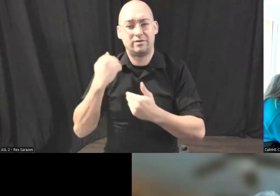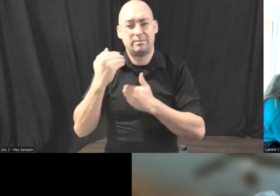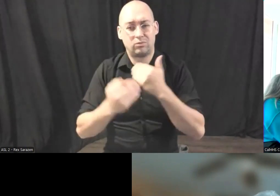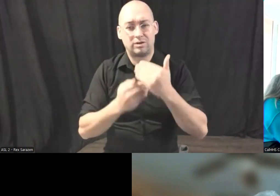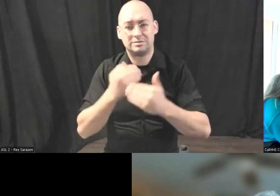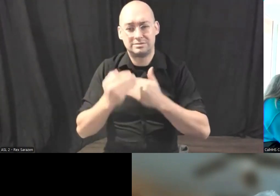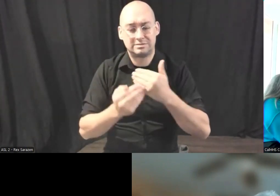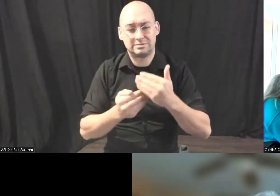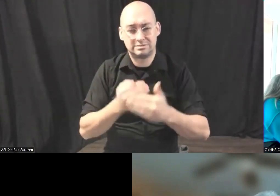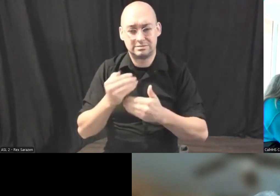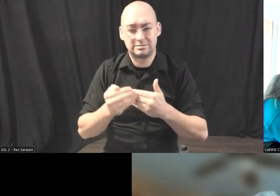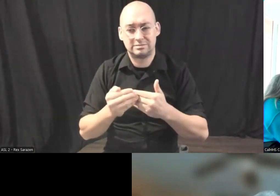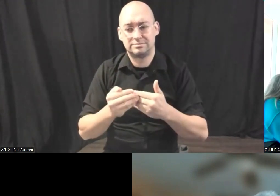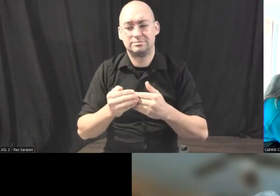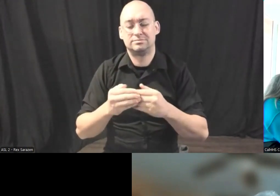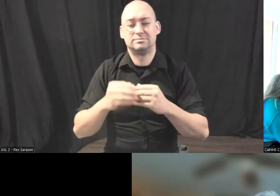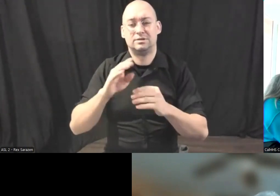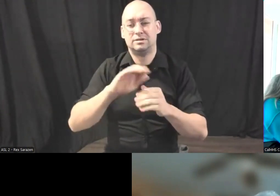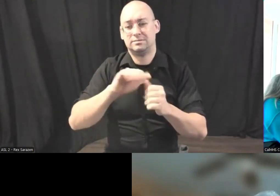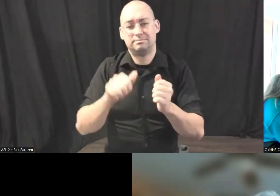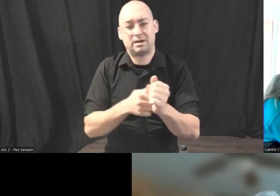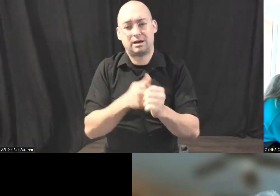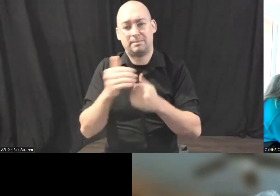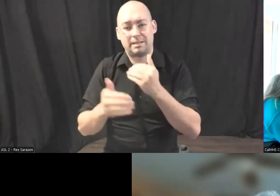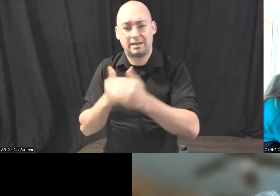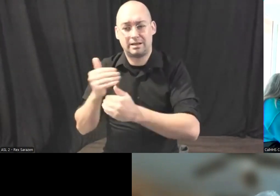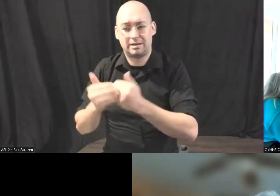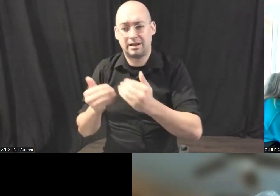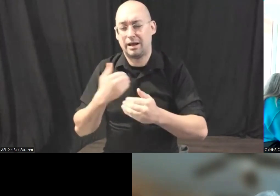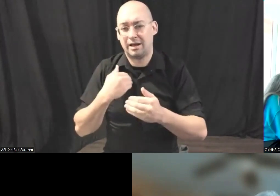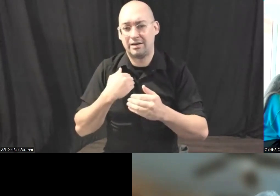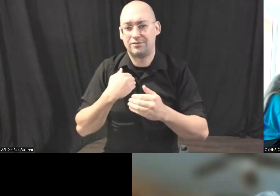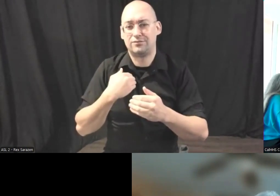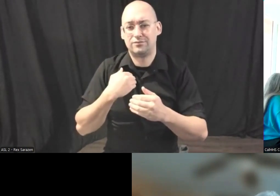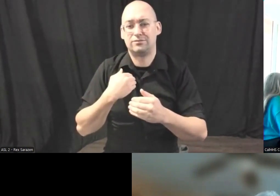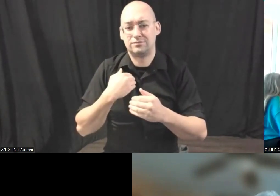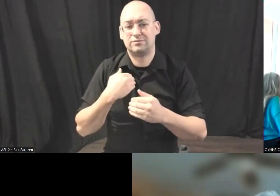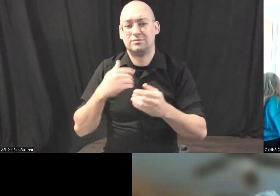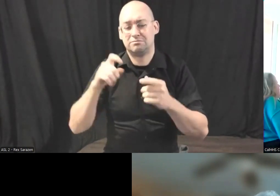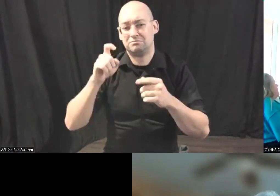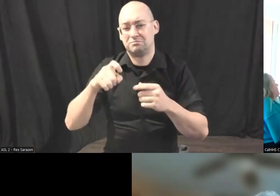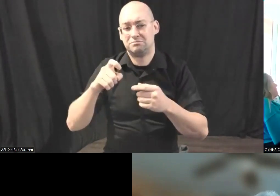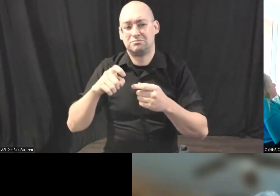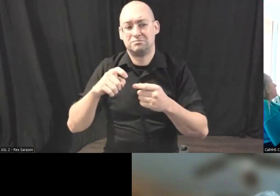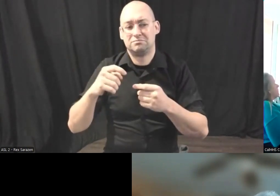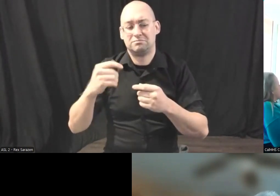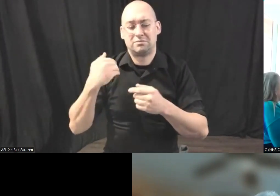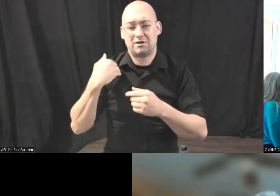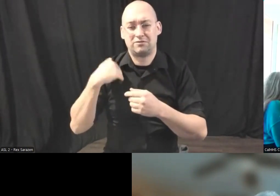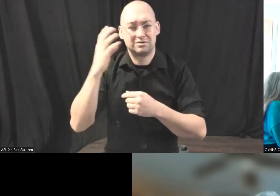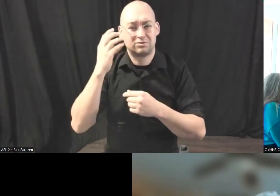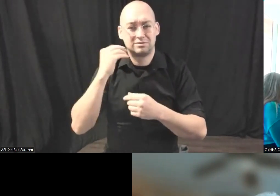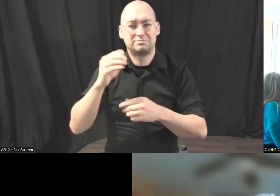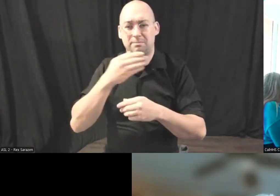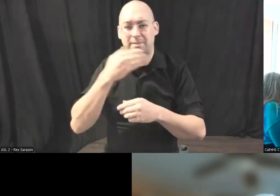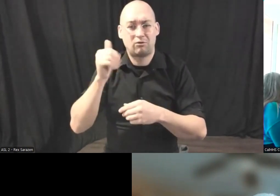procedures, contingencies. These are all things that we have kind of evolved to do better at. Magnitude of the event and how